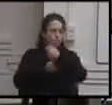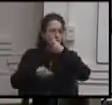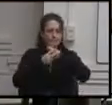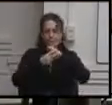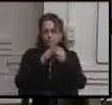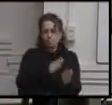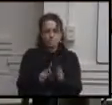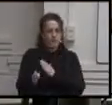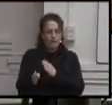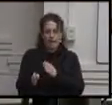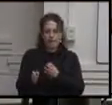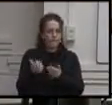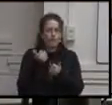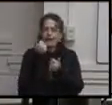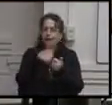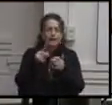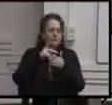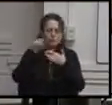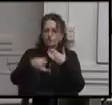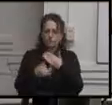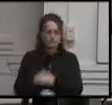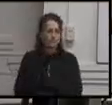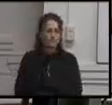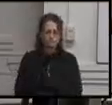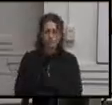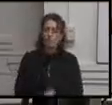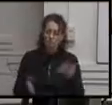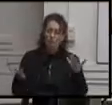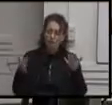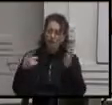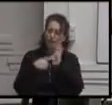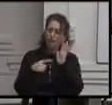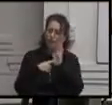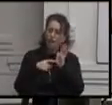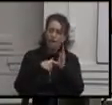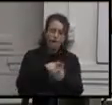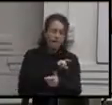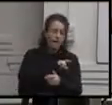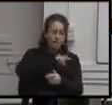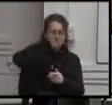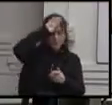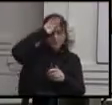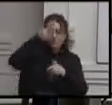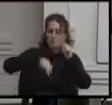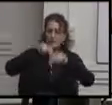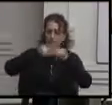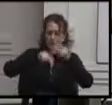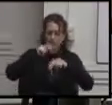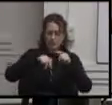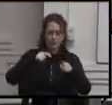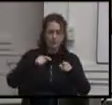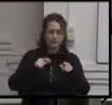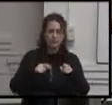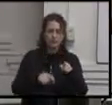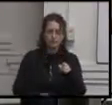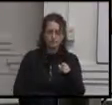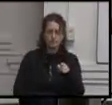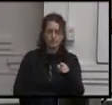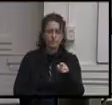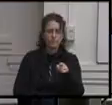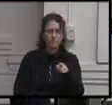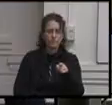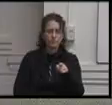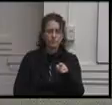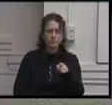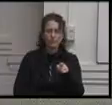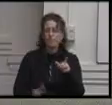that I'm thinking about now is in terms of the police fire, one of the ways that the committee has talked about, and the project manager